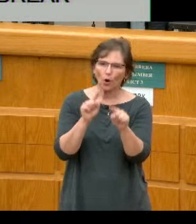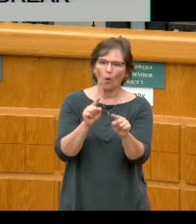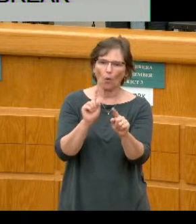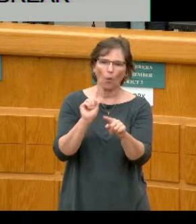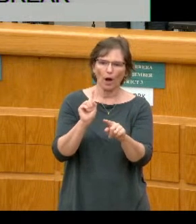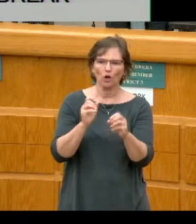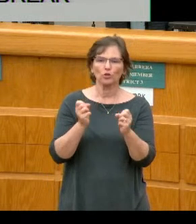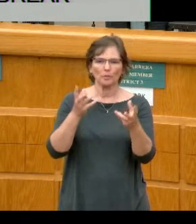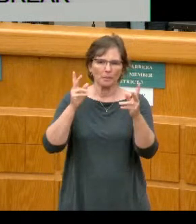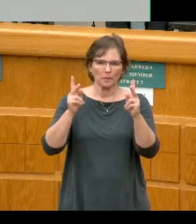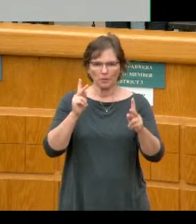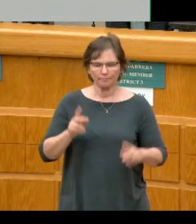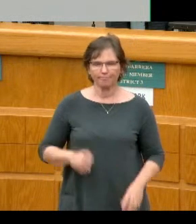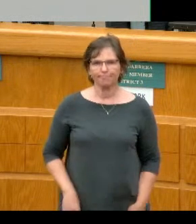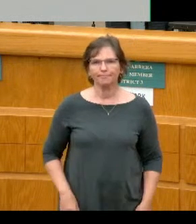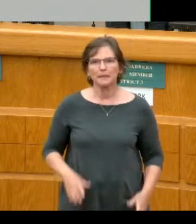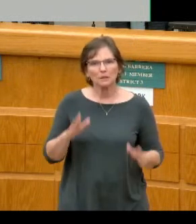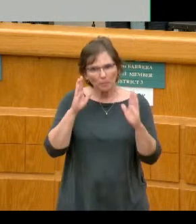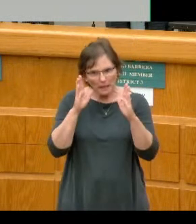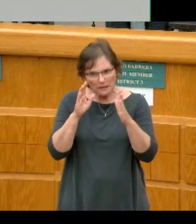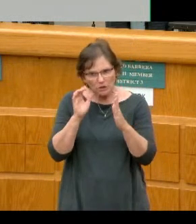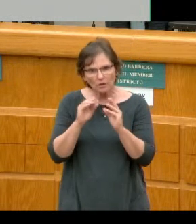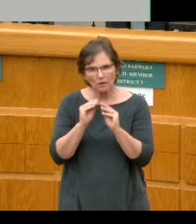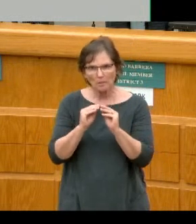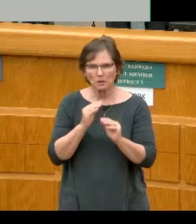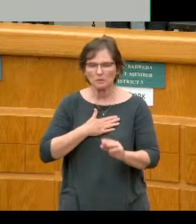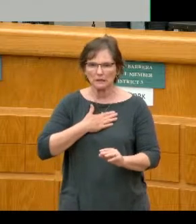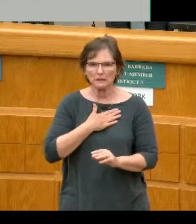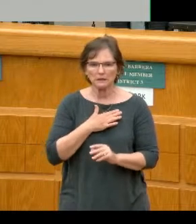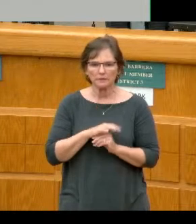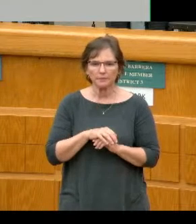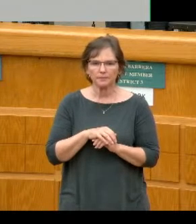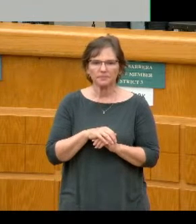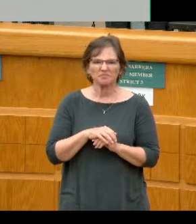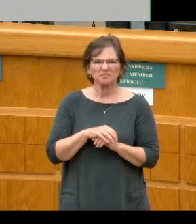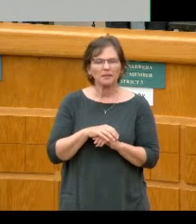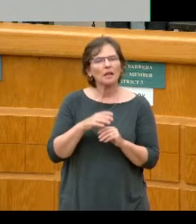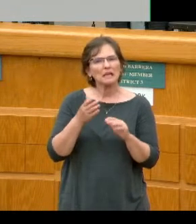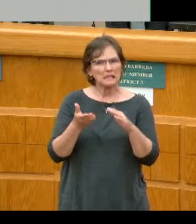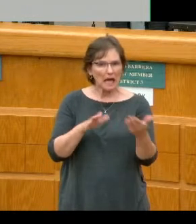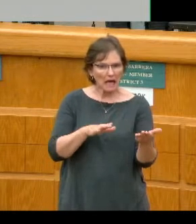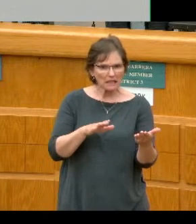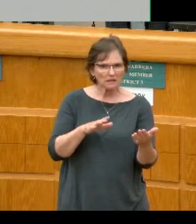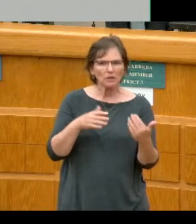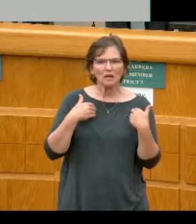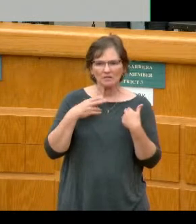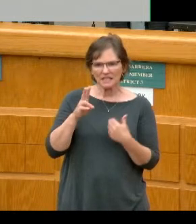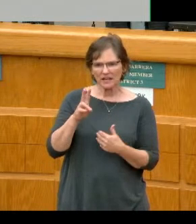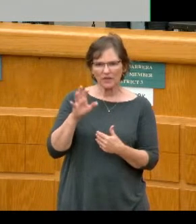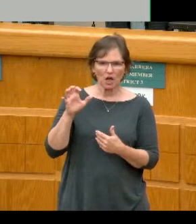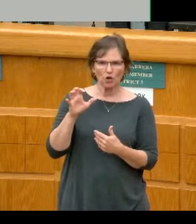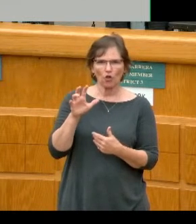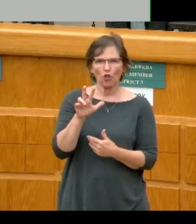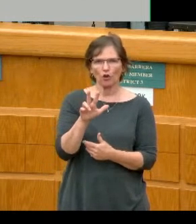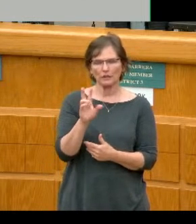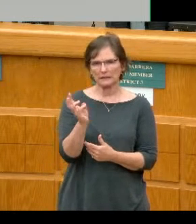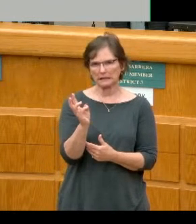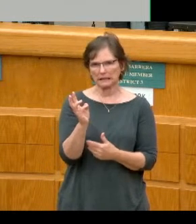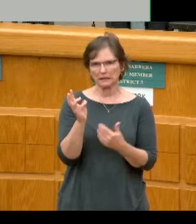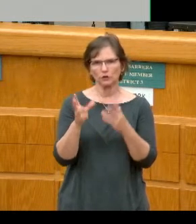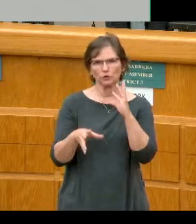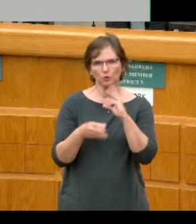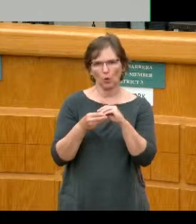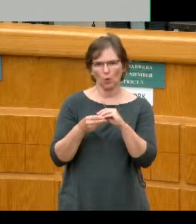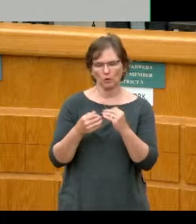interventions in place the way they are now with the 15% hospitalizations. Those same interventions and triggers that